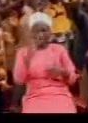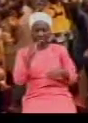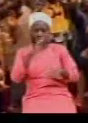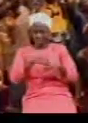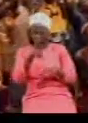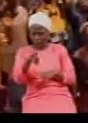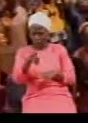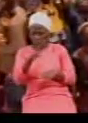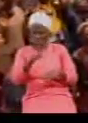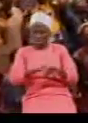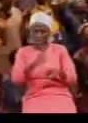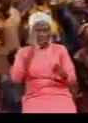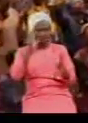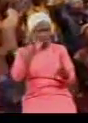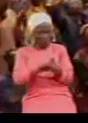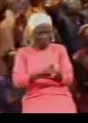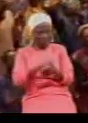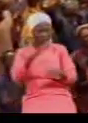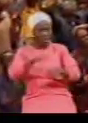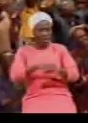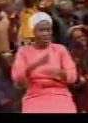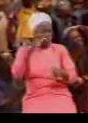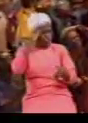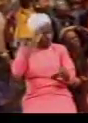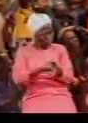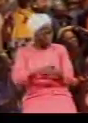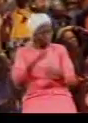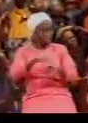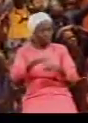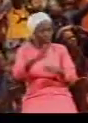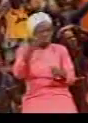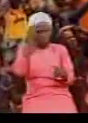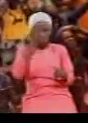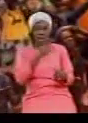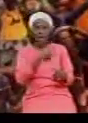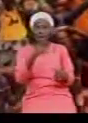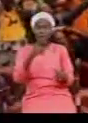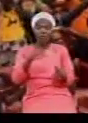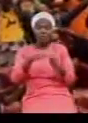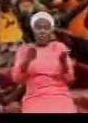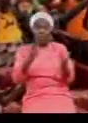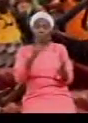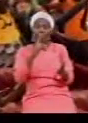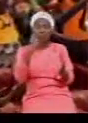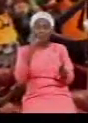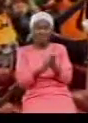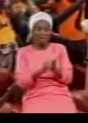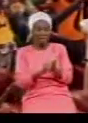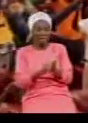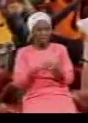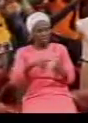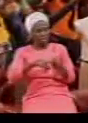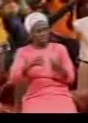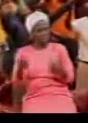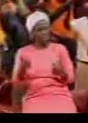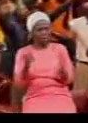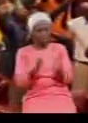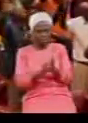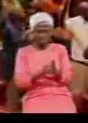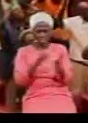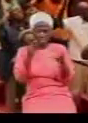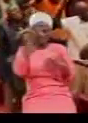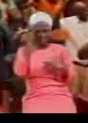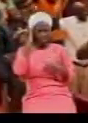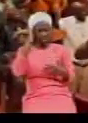your husband or your child or your parent, and you open your mouth to say, go, that sickness will go